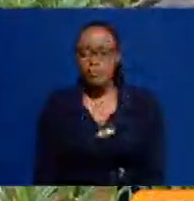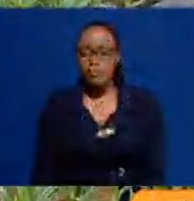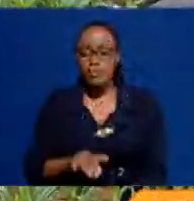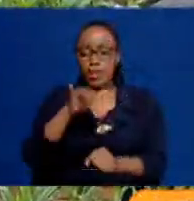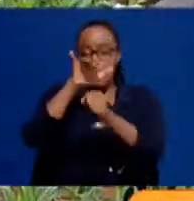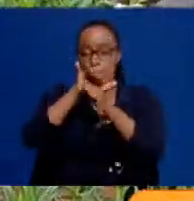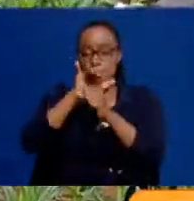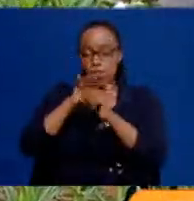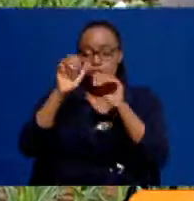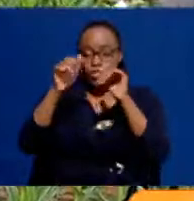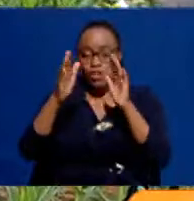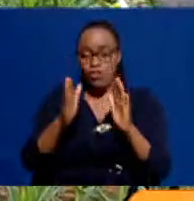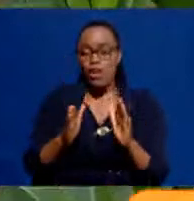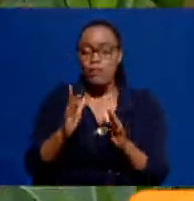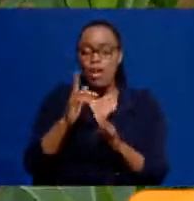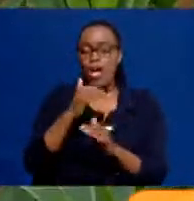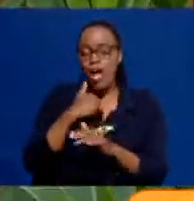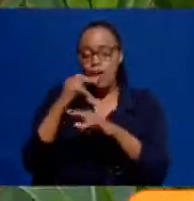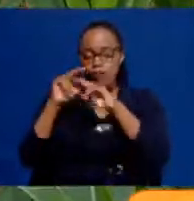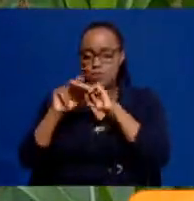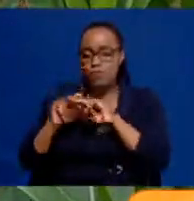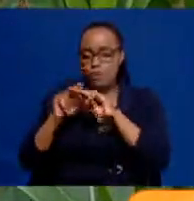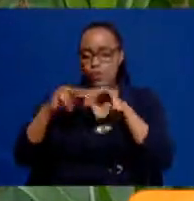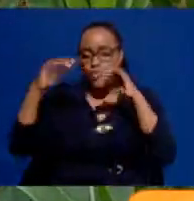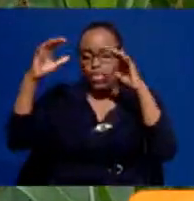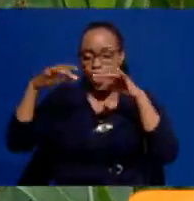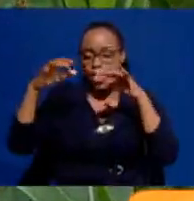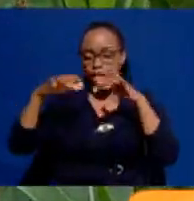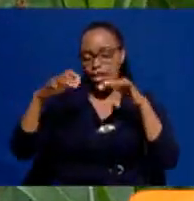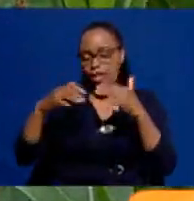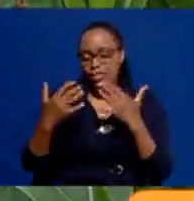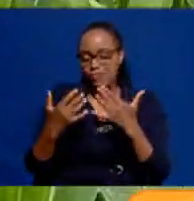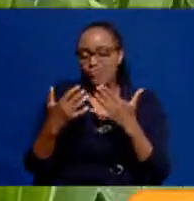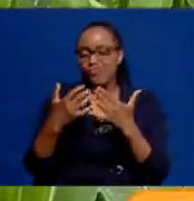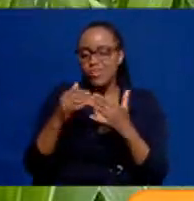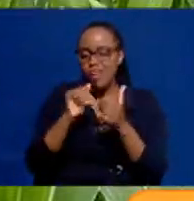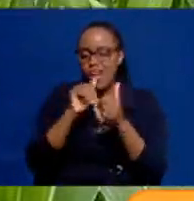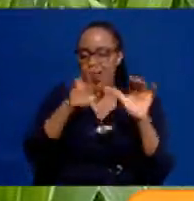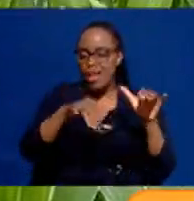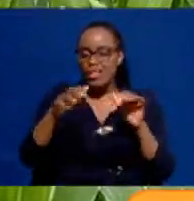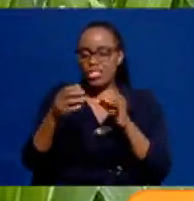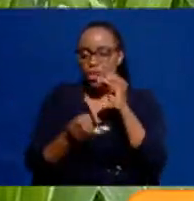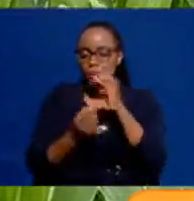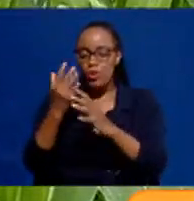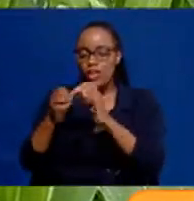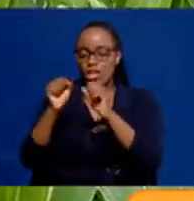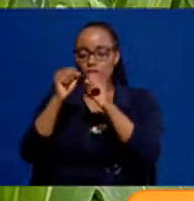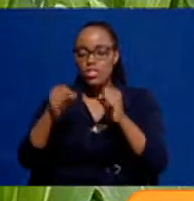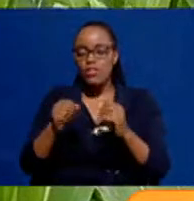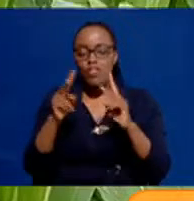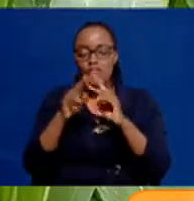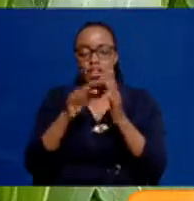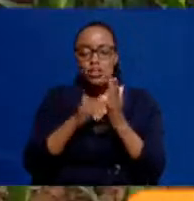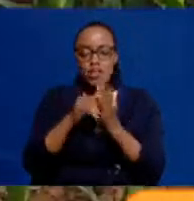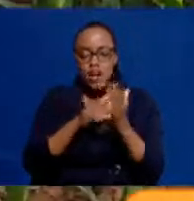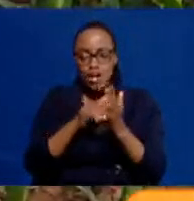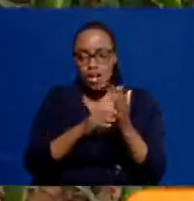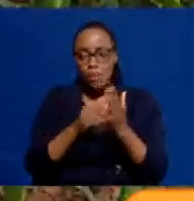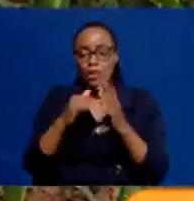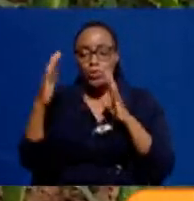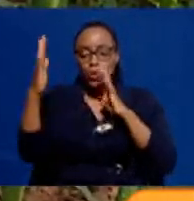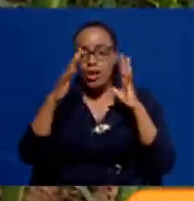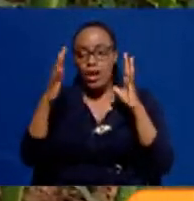Majority of farmers in the country rely on rain-fed agriculture, whose production system is most vulnerable to